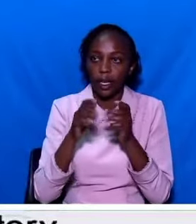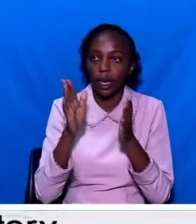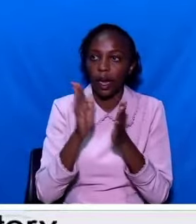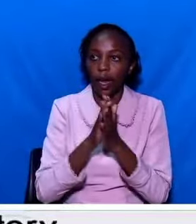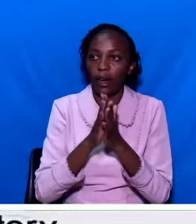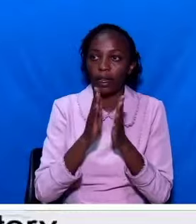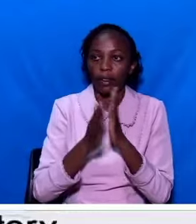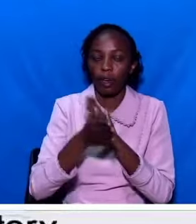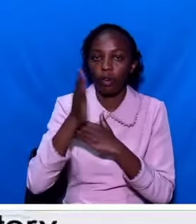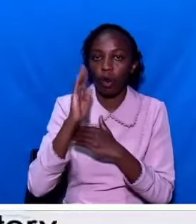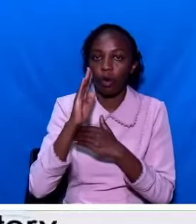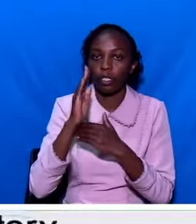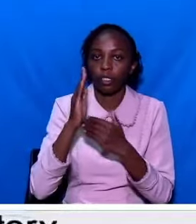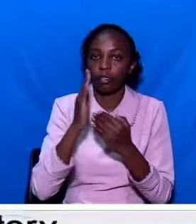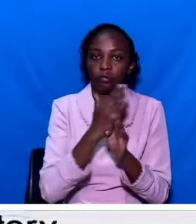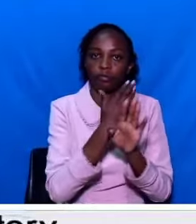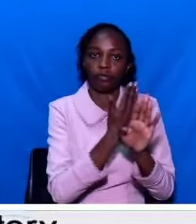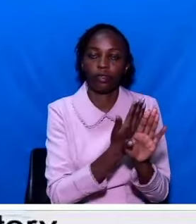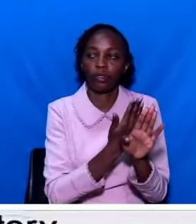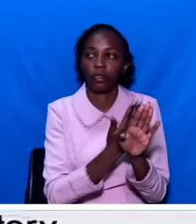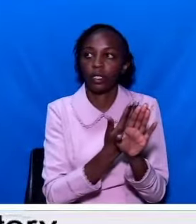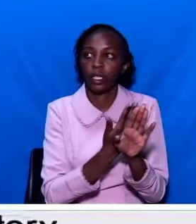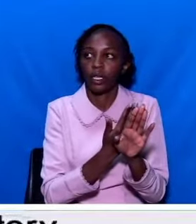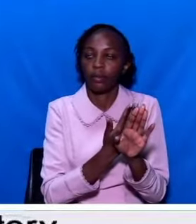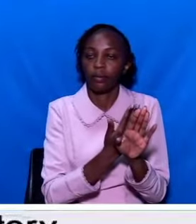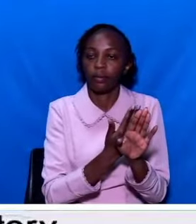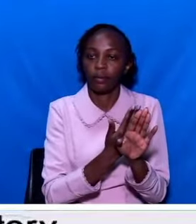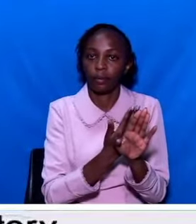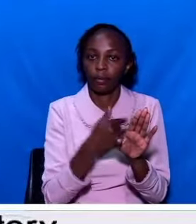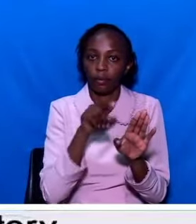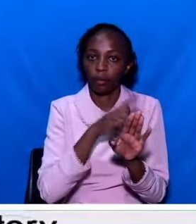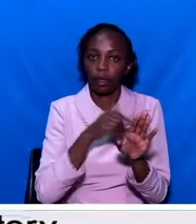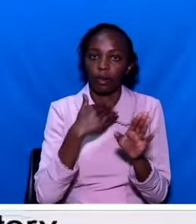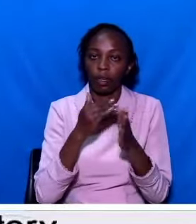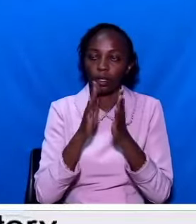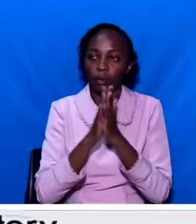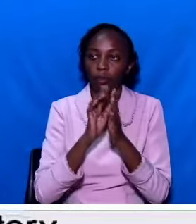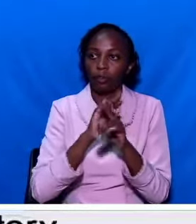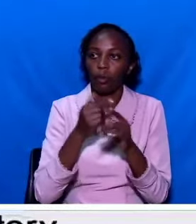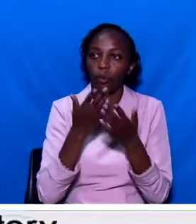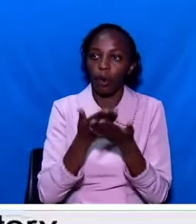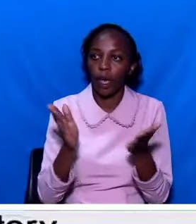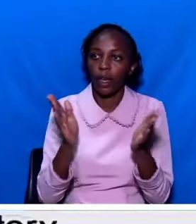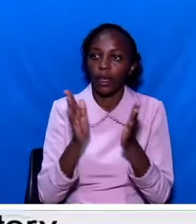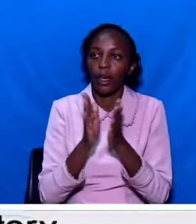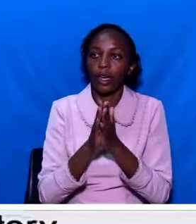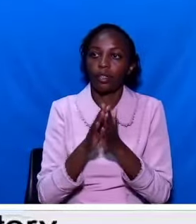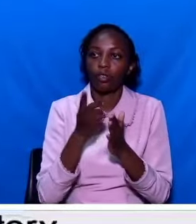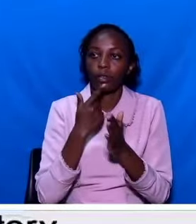God is against you. Just from where you are, we'll pray with you just from where you are. And you feel, say, Pasi, for me, I just